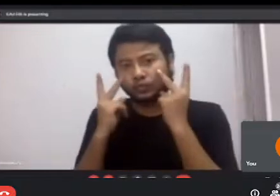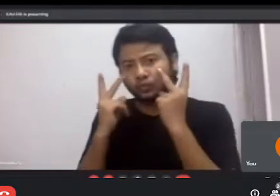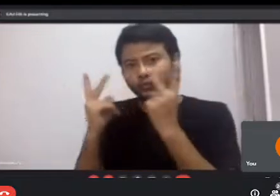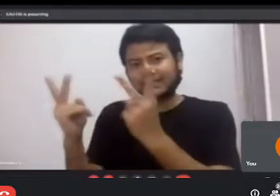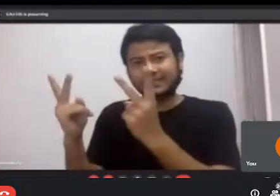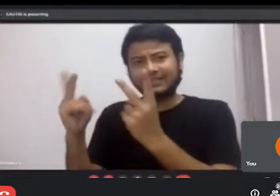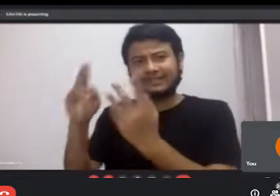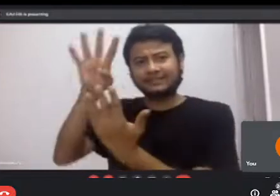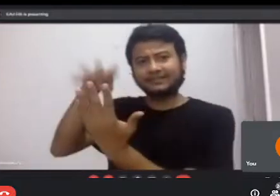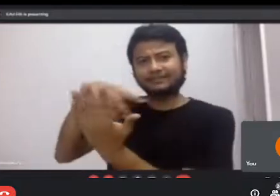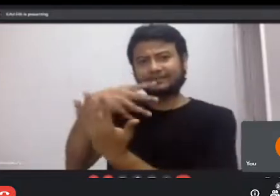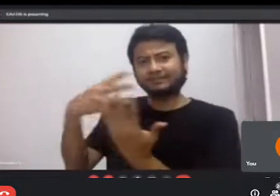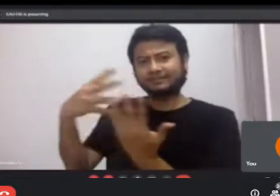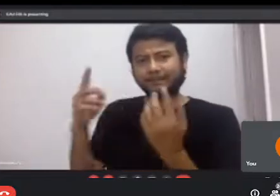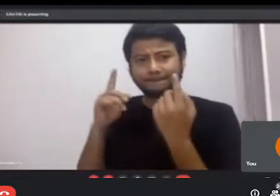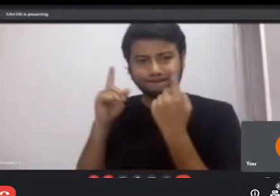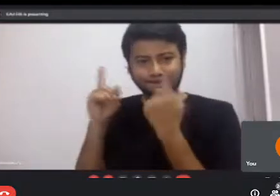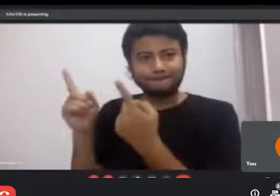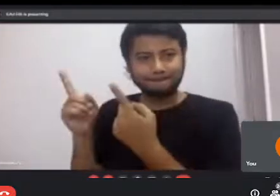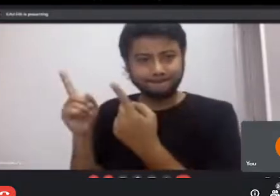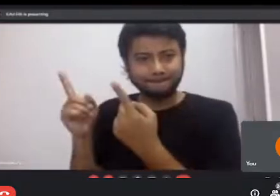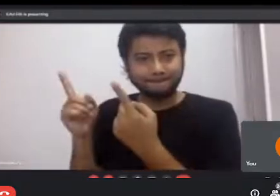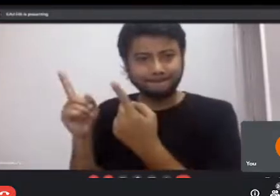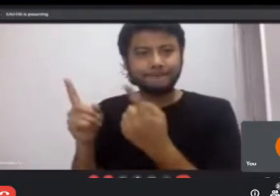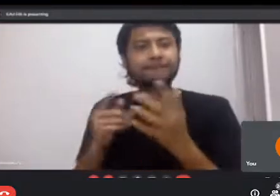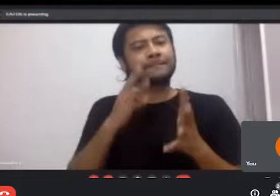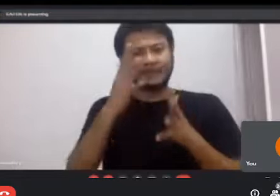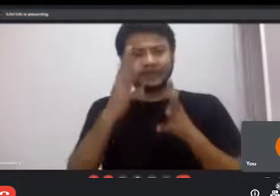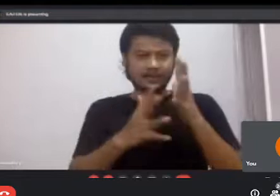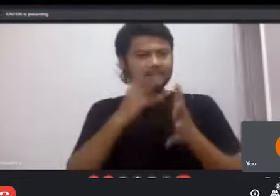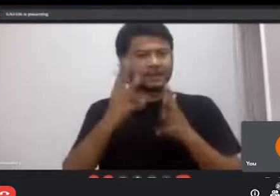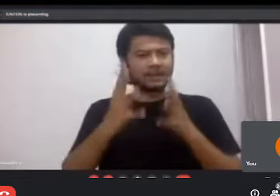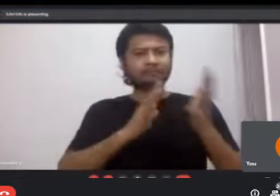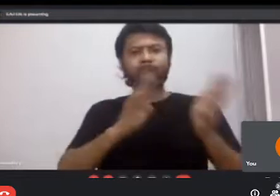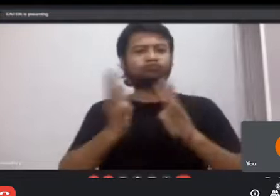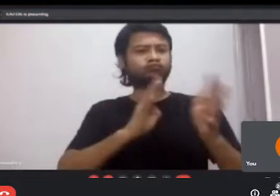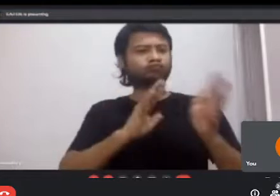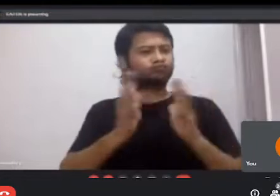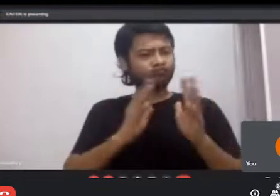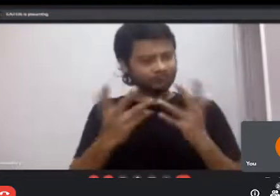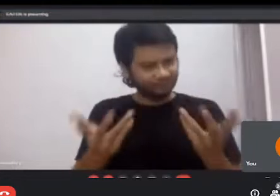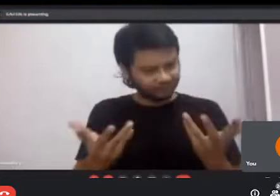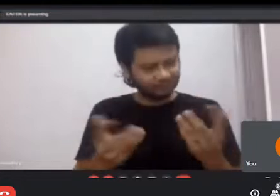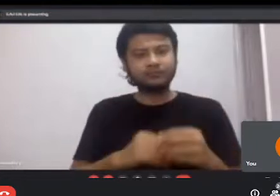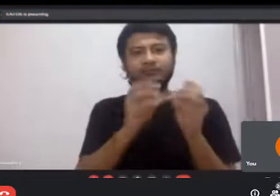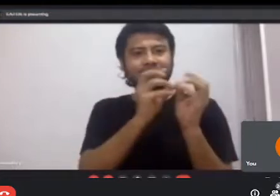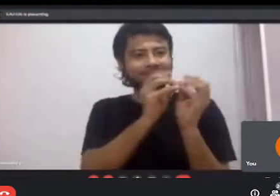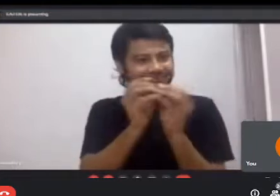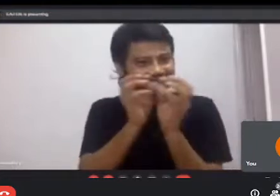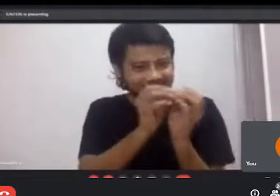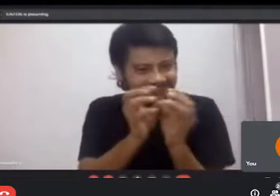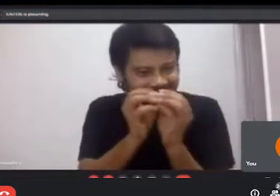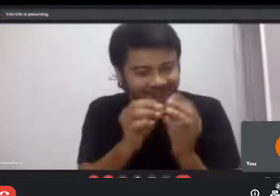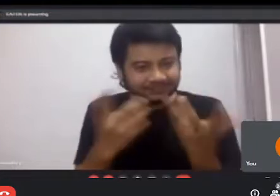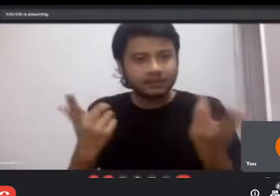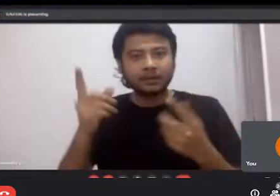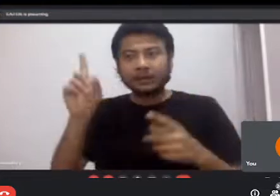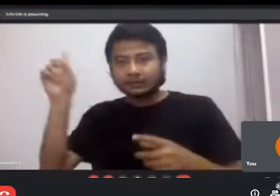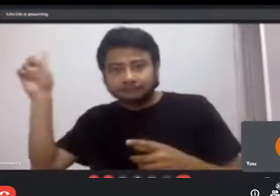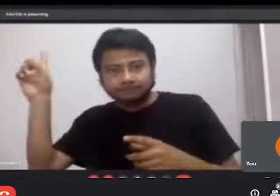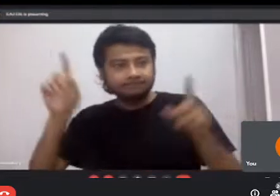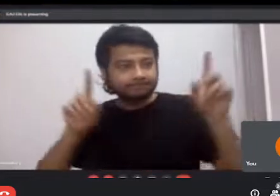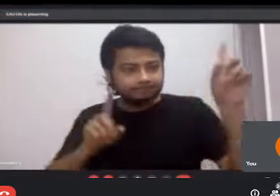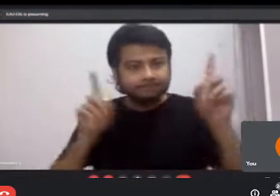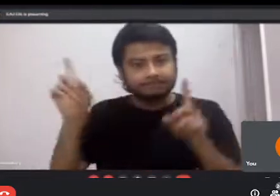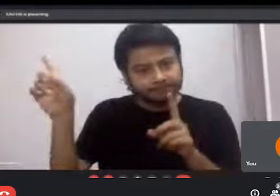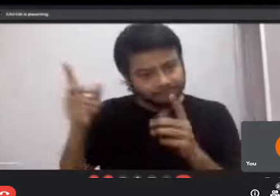primarily sign language, finger spelling, gesturing. It includes also drawing and